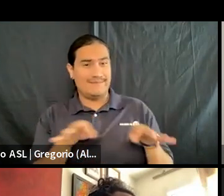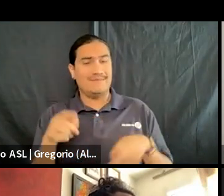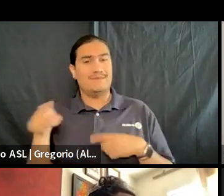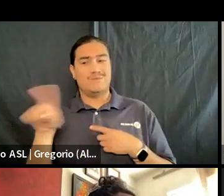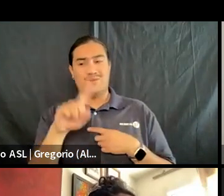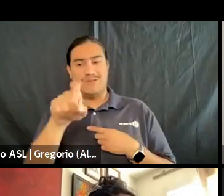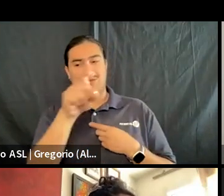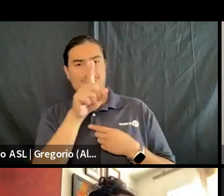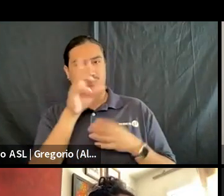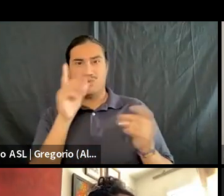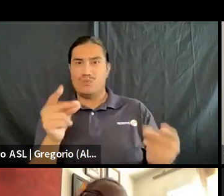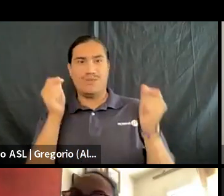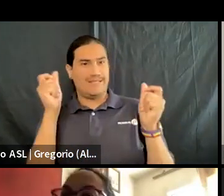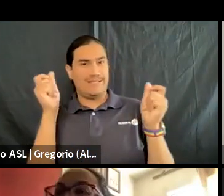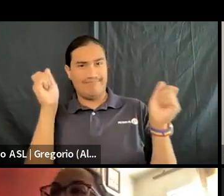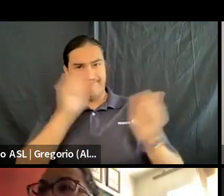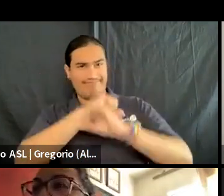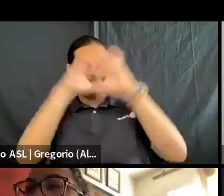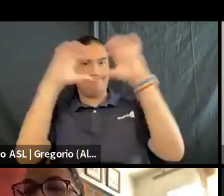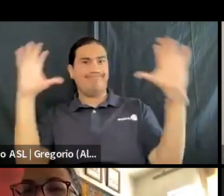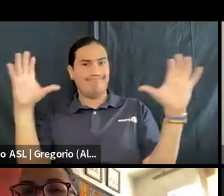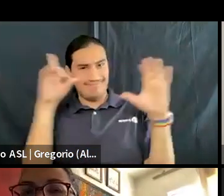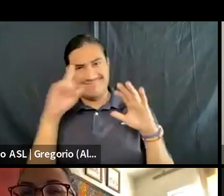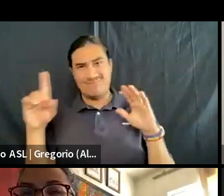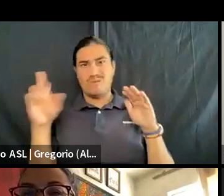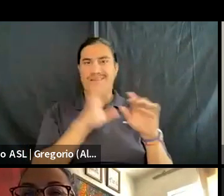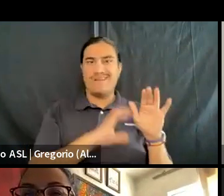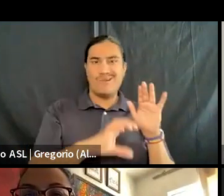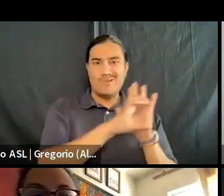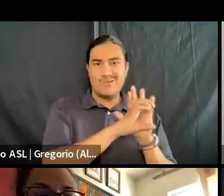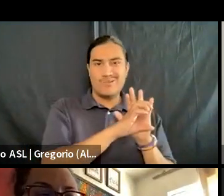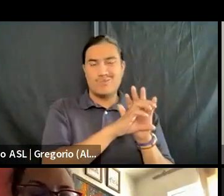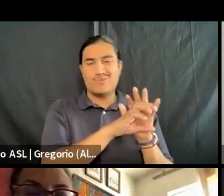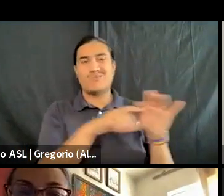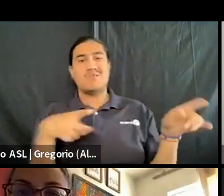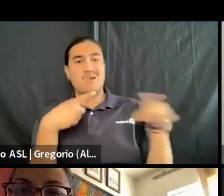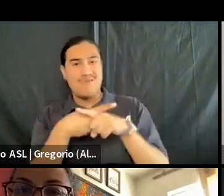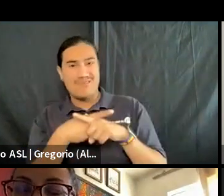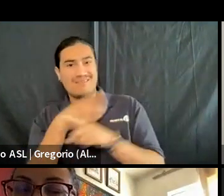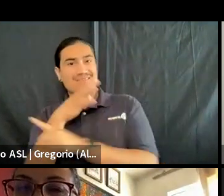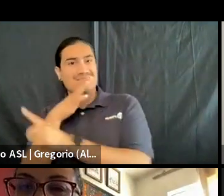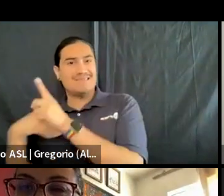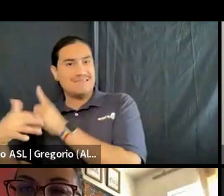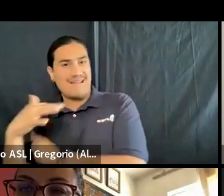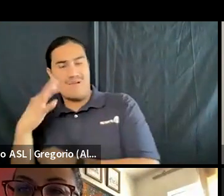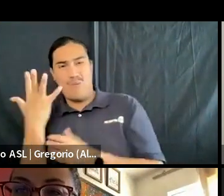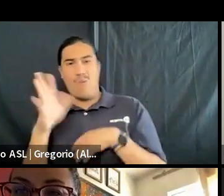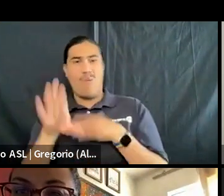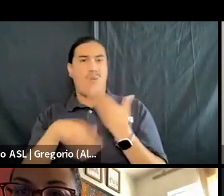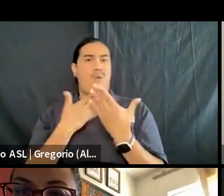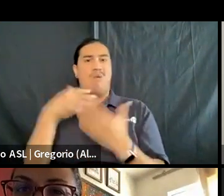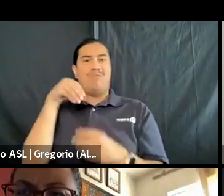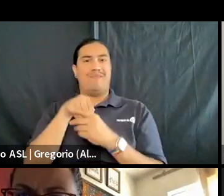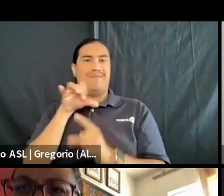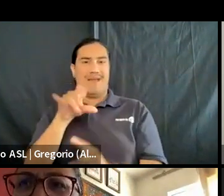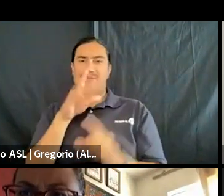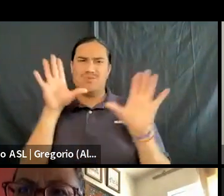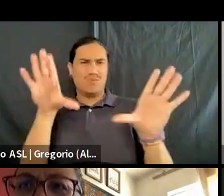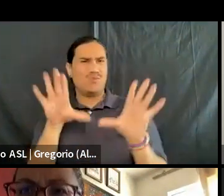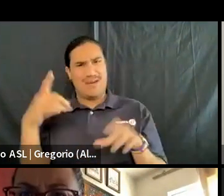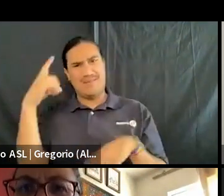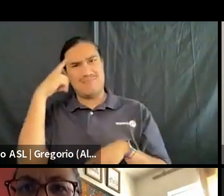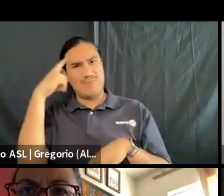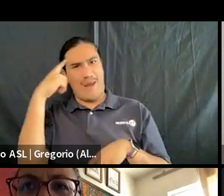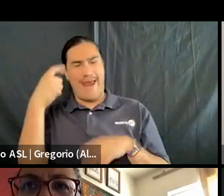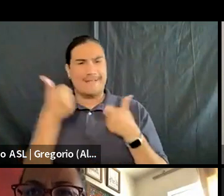little snapshot of the characters and then also the conflict and also the setting. It was a really great brain teaser because I I